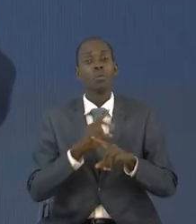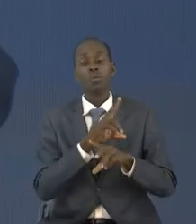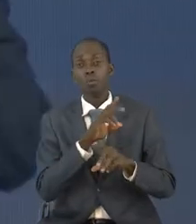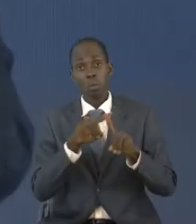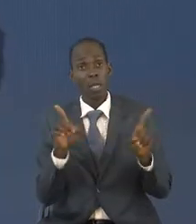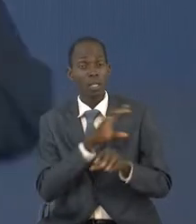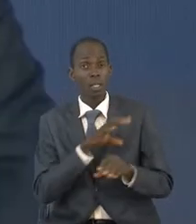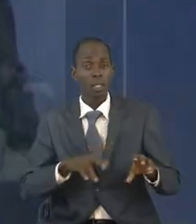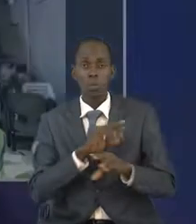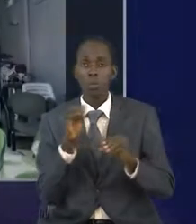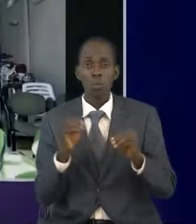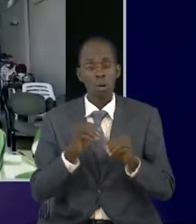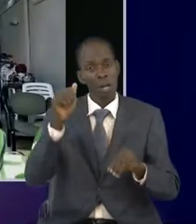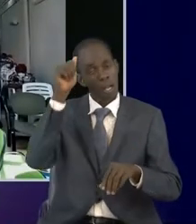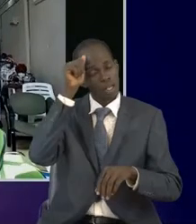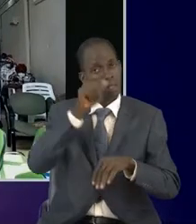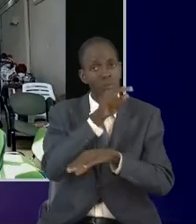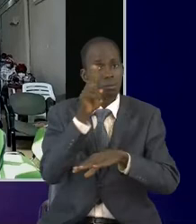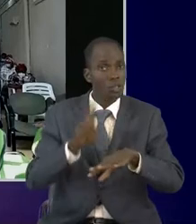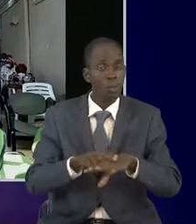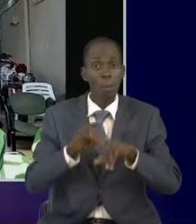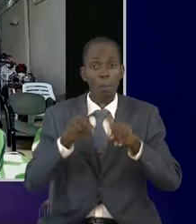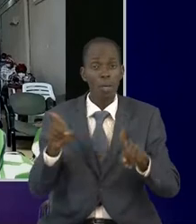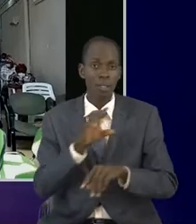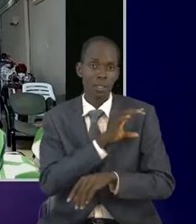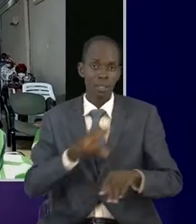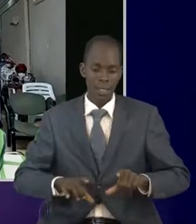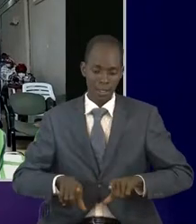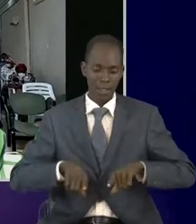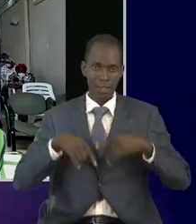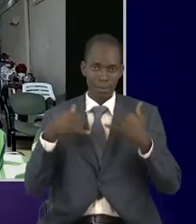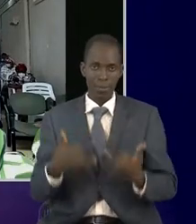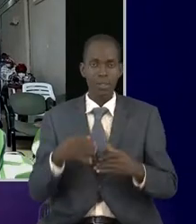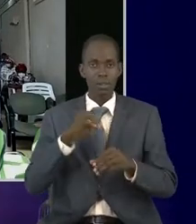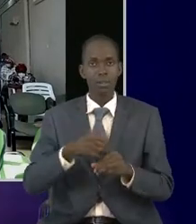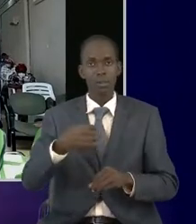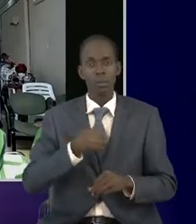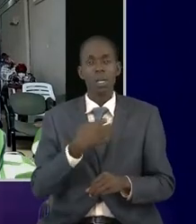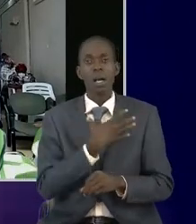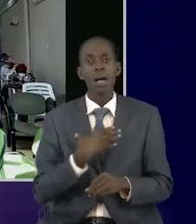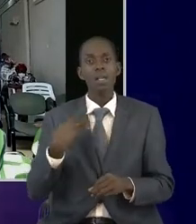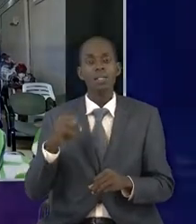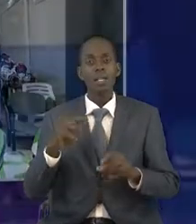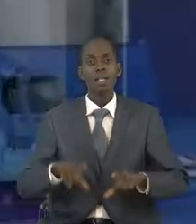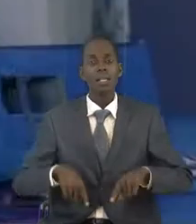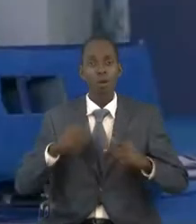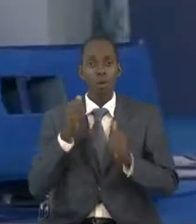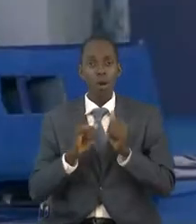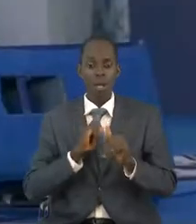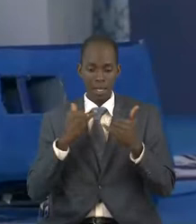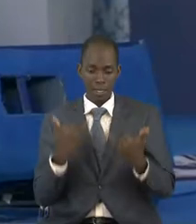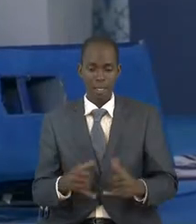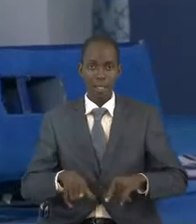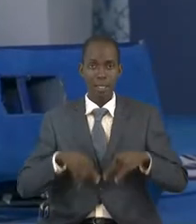Adamic nature, but Christ liveth in me. And the life which I now live in the flesh,